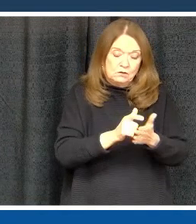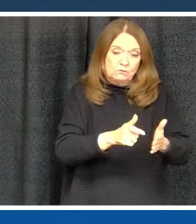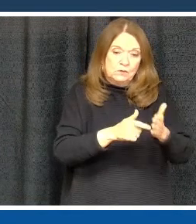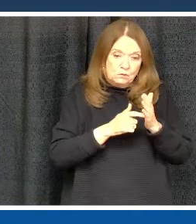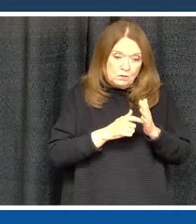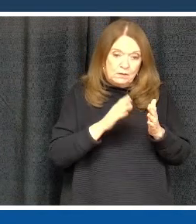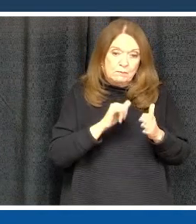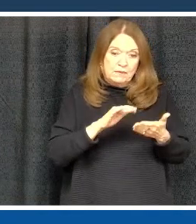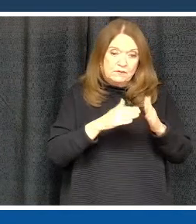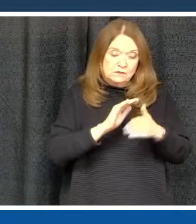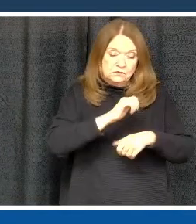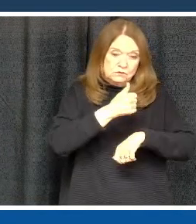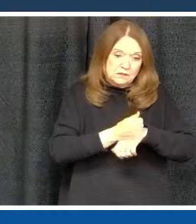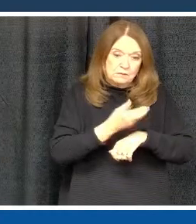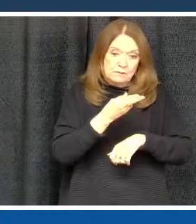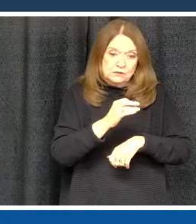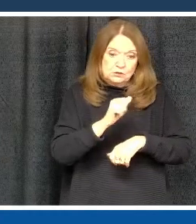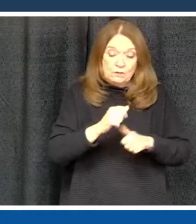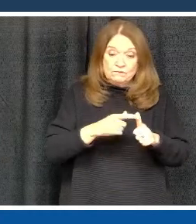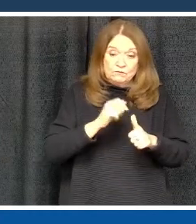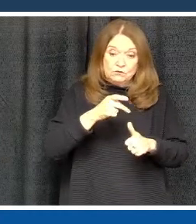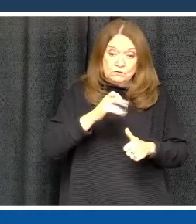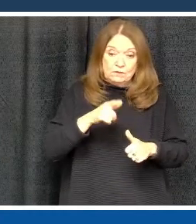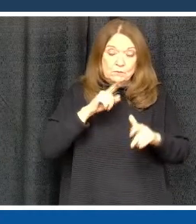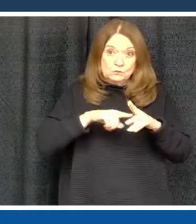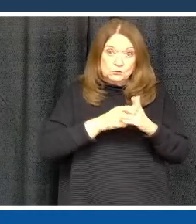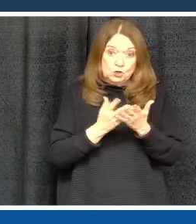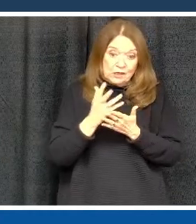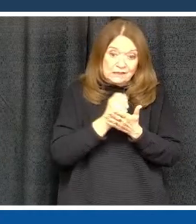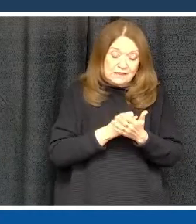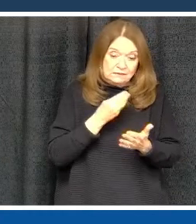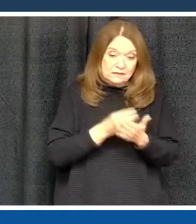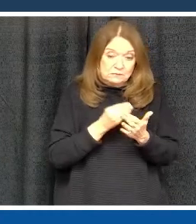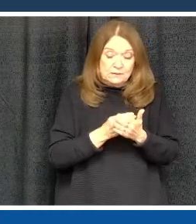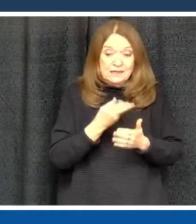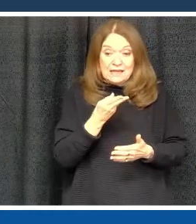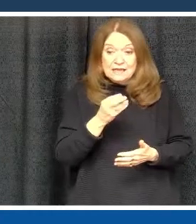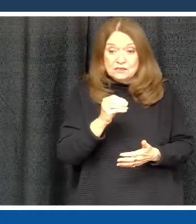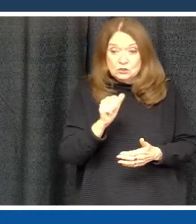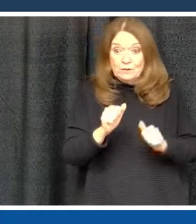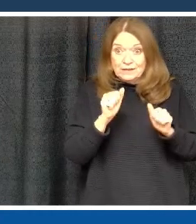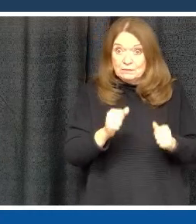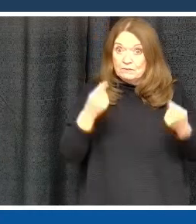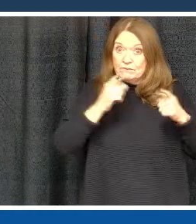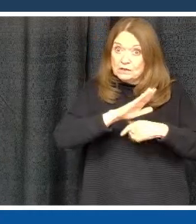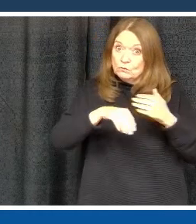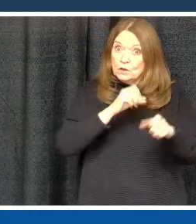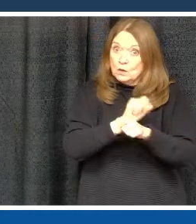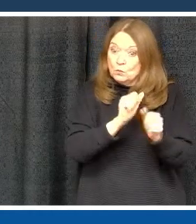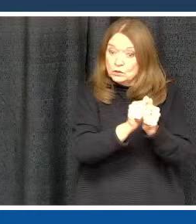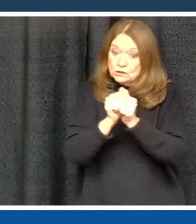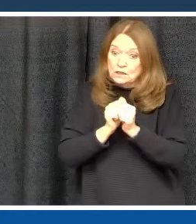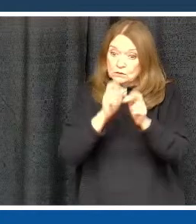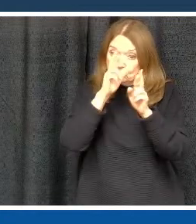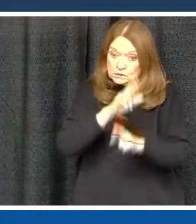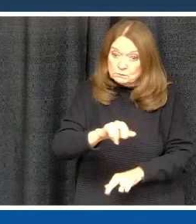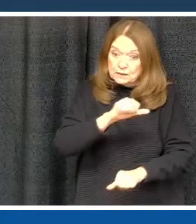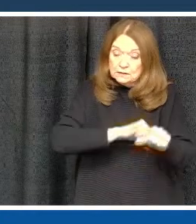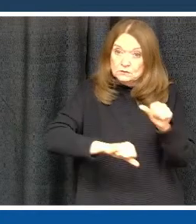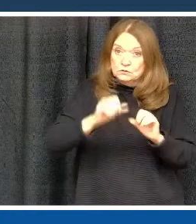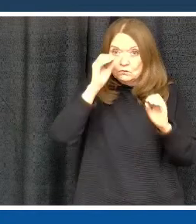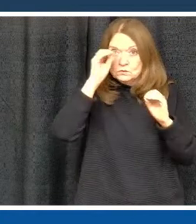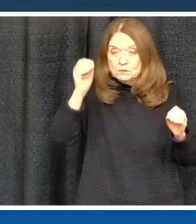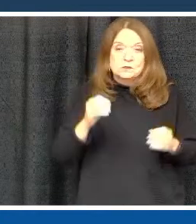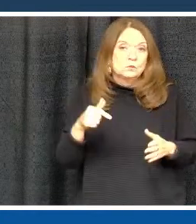HOA. 1st of April, they're going to start collecting this. And the HOA can be very effective if we all work together and respect each other's opinions.